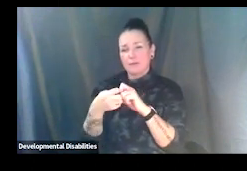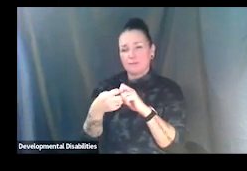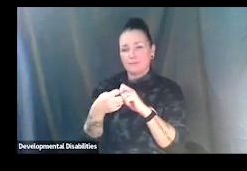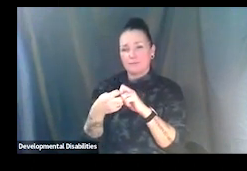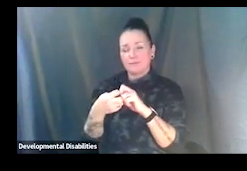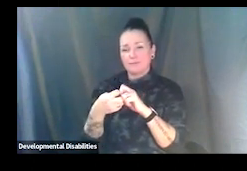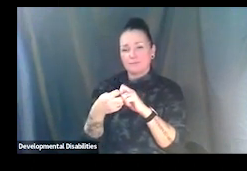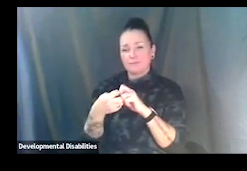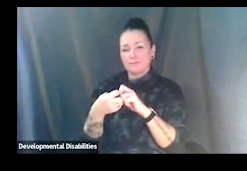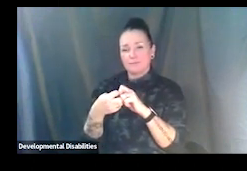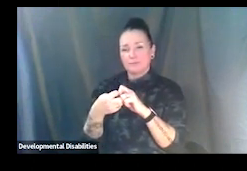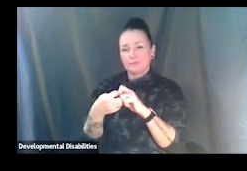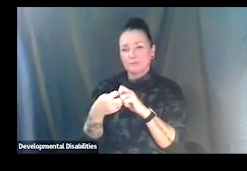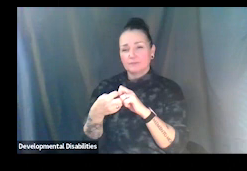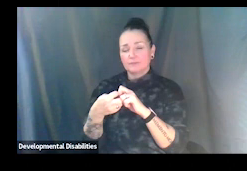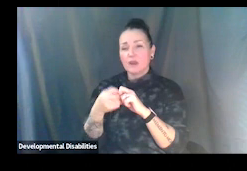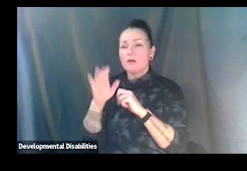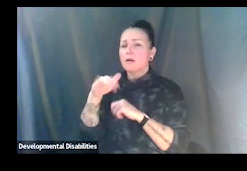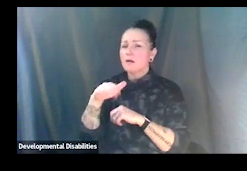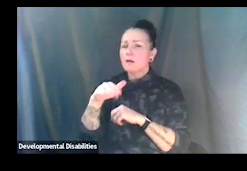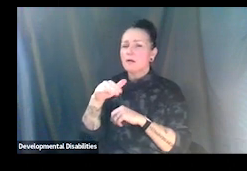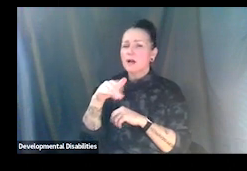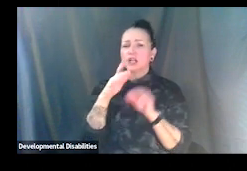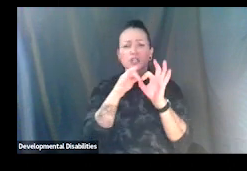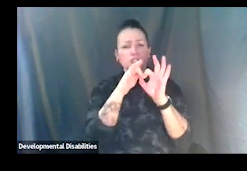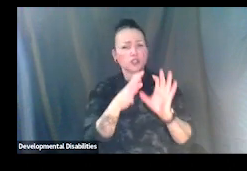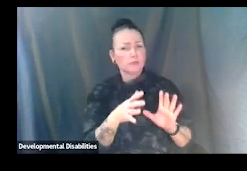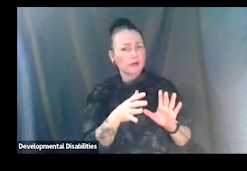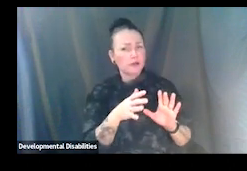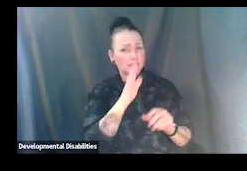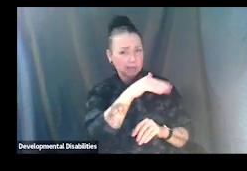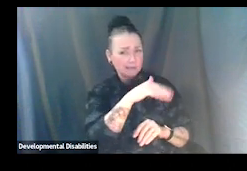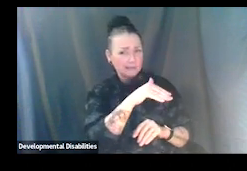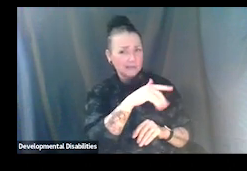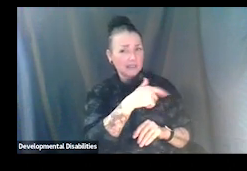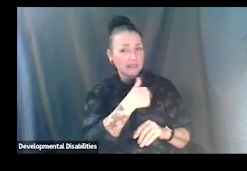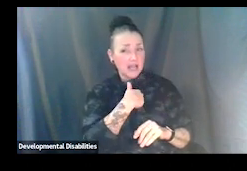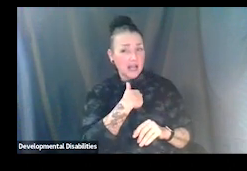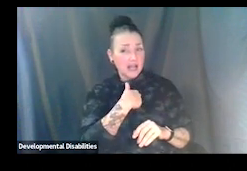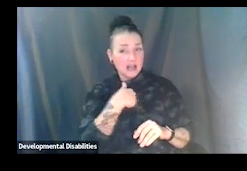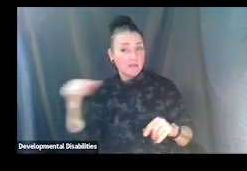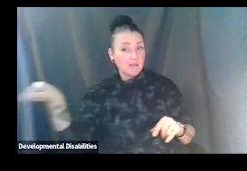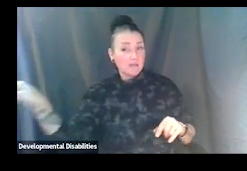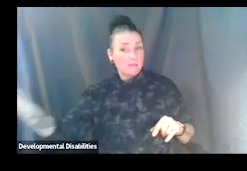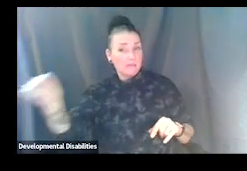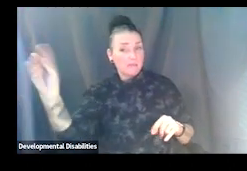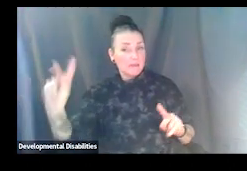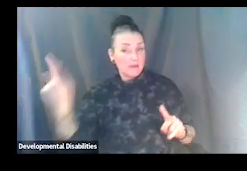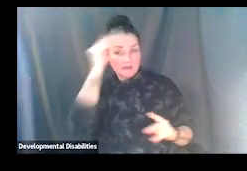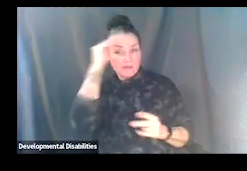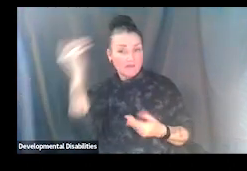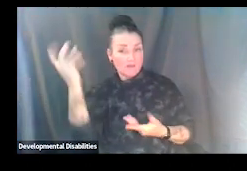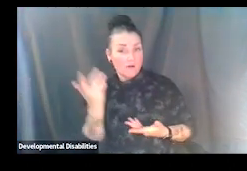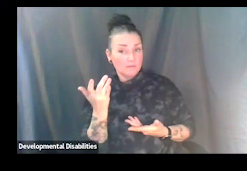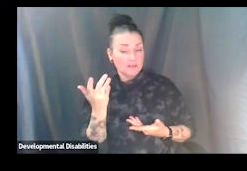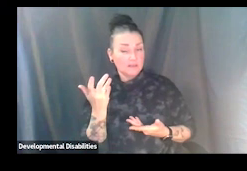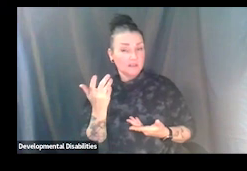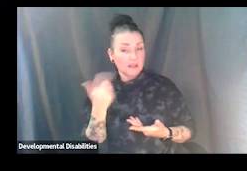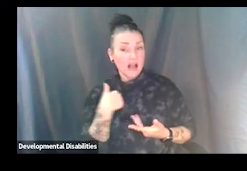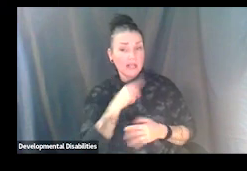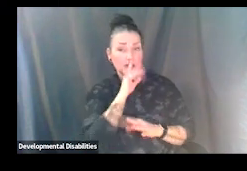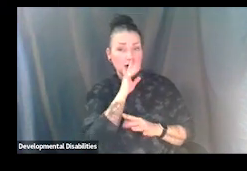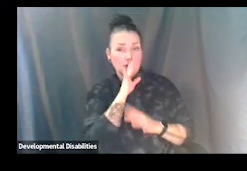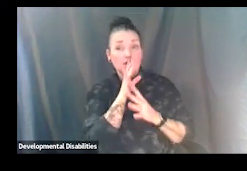Jude, I've been told occasionally that I speak very quickly, although of course that's everybody else's problem, not mine. So if you can't keep up,